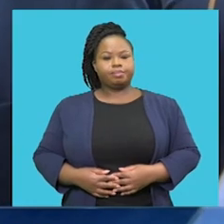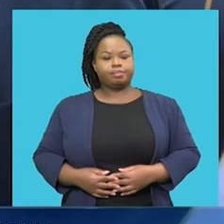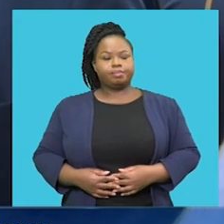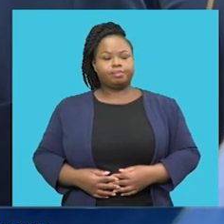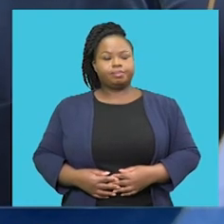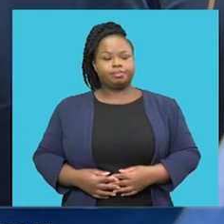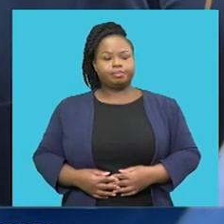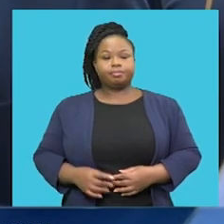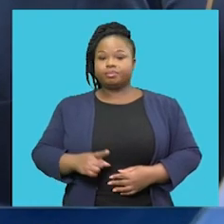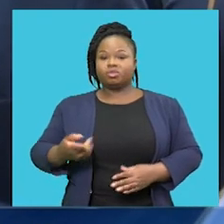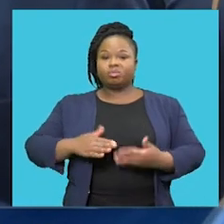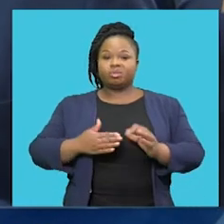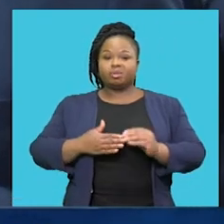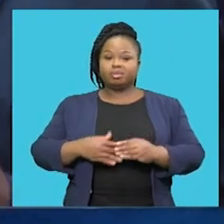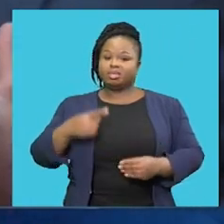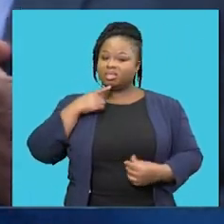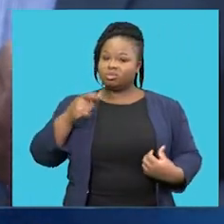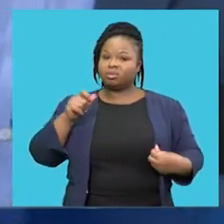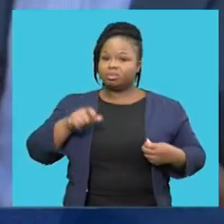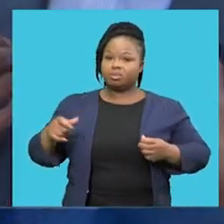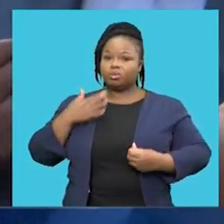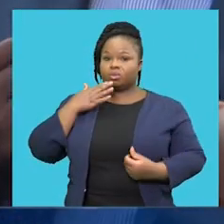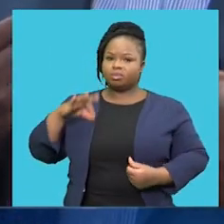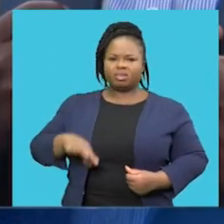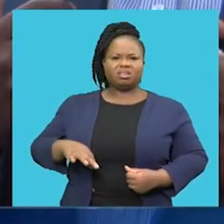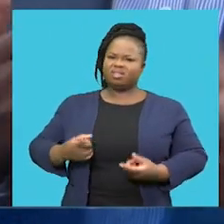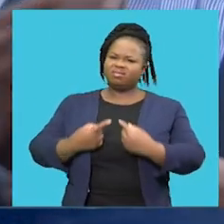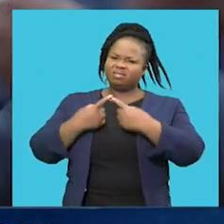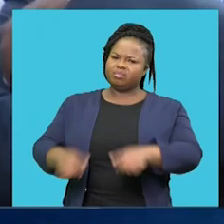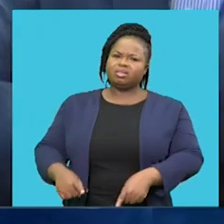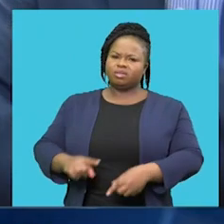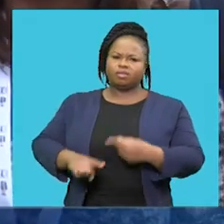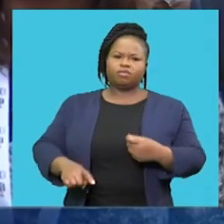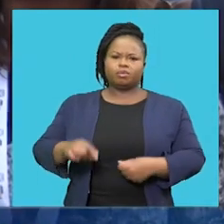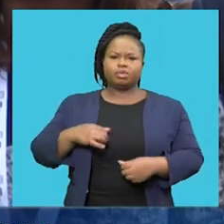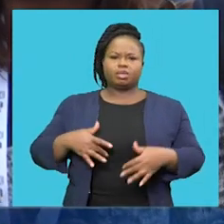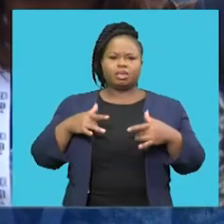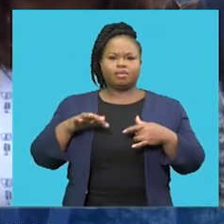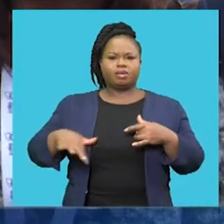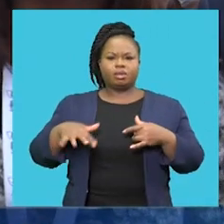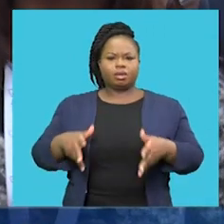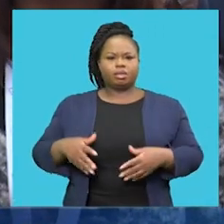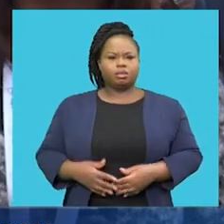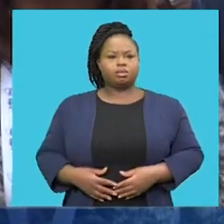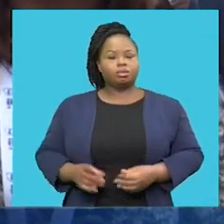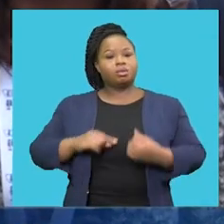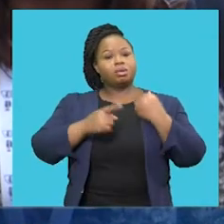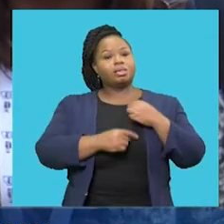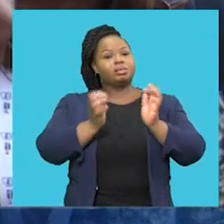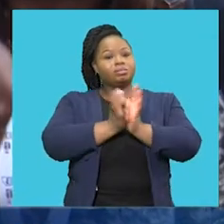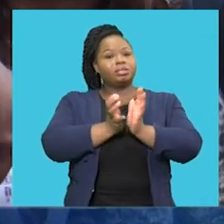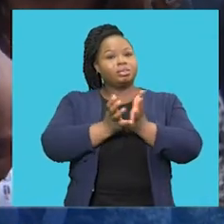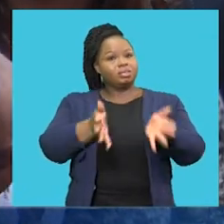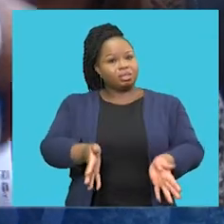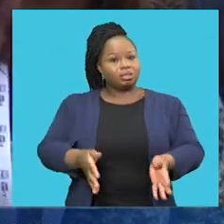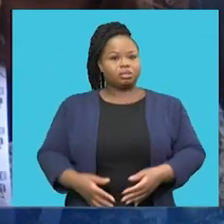Izakhamuzi zithi-ke la bantu abahlomule kulolu hlelo lwezindlu kakubona abaseprincess plots. On our last meeting